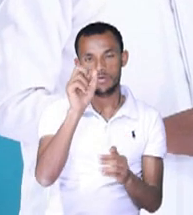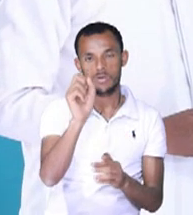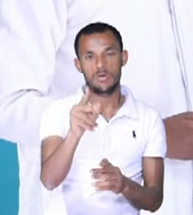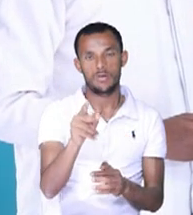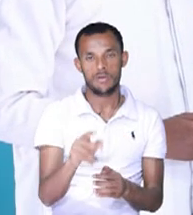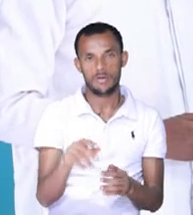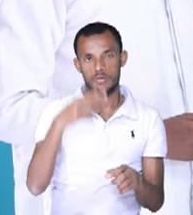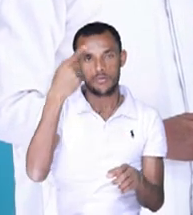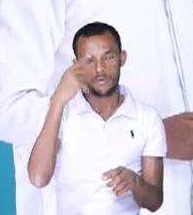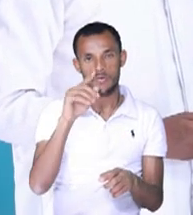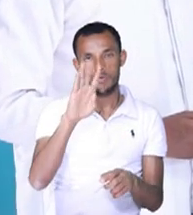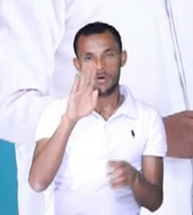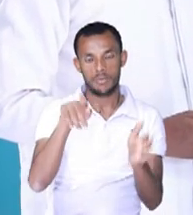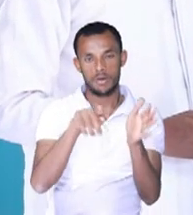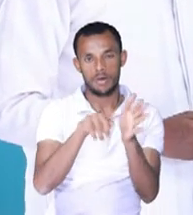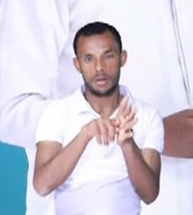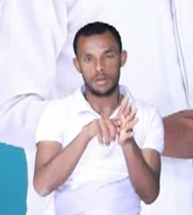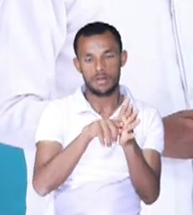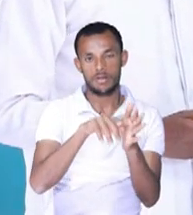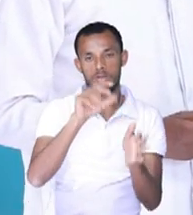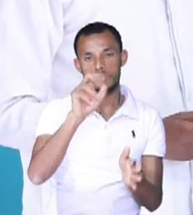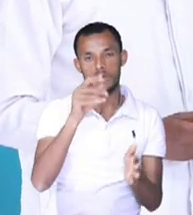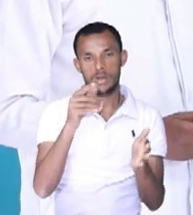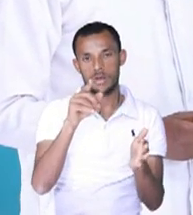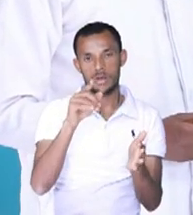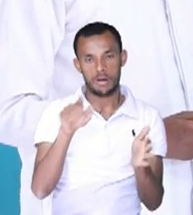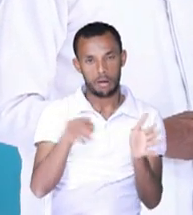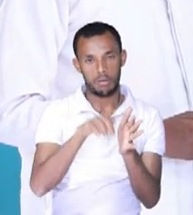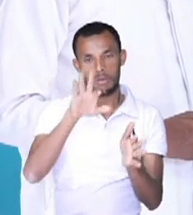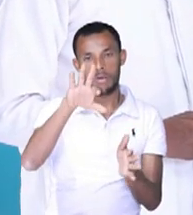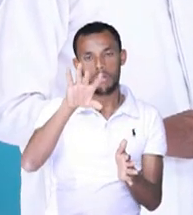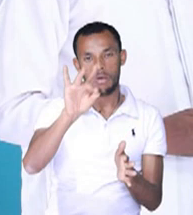12. 4 minus 12, it gives a result to be negative 8.